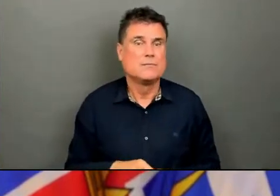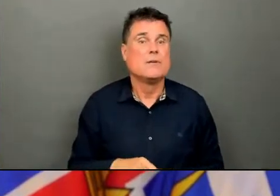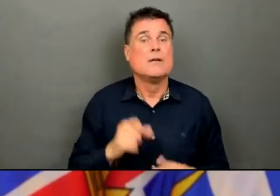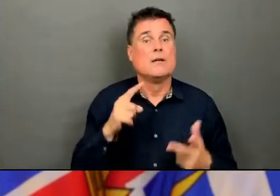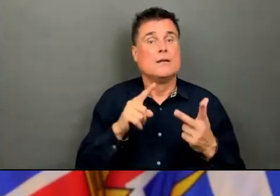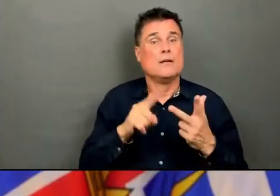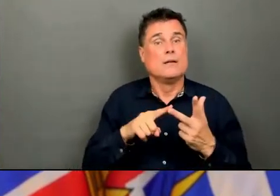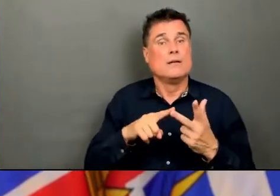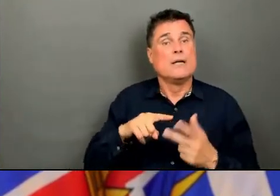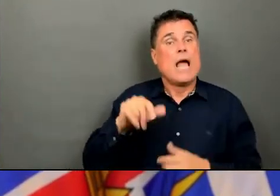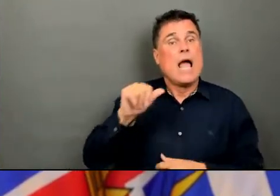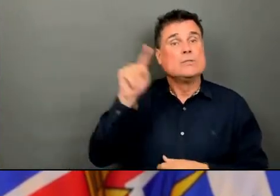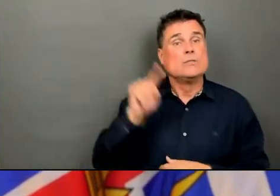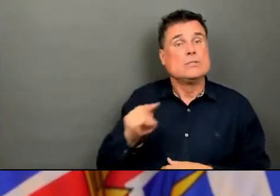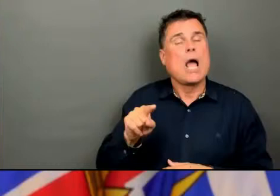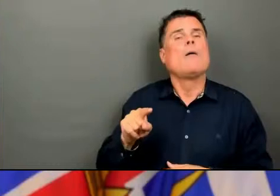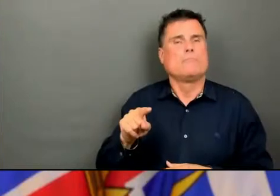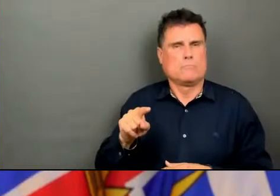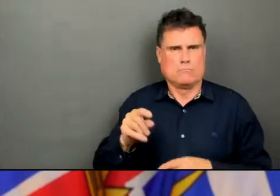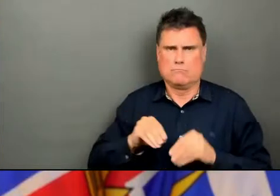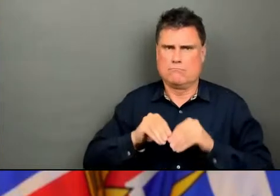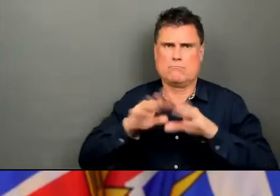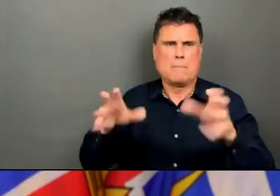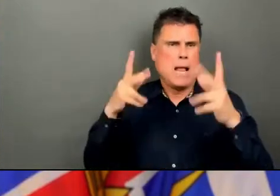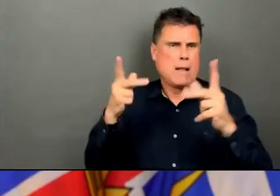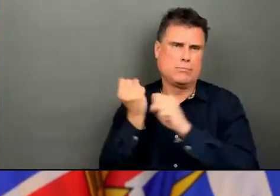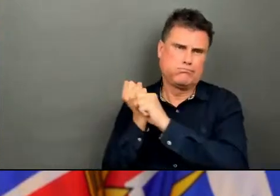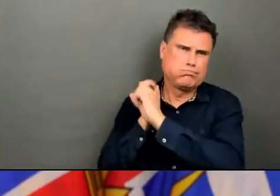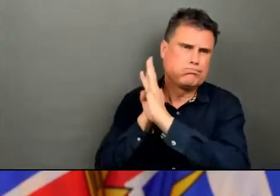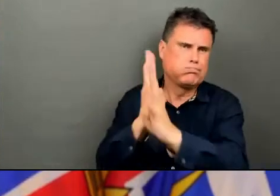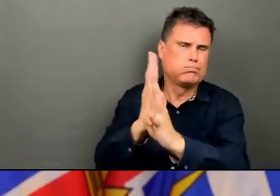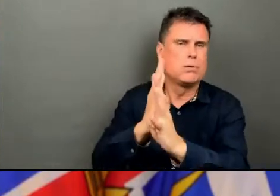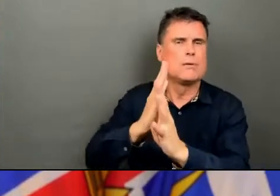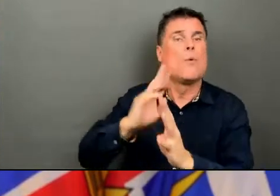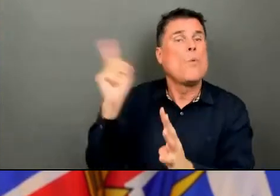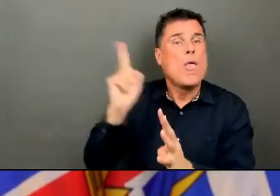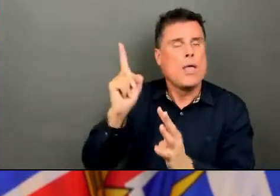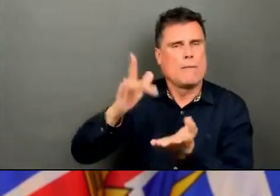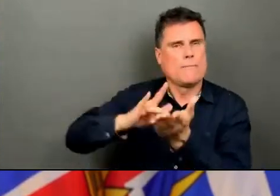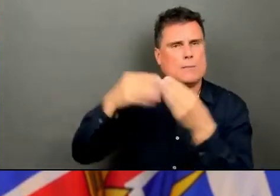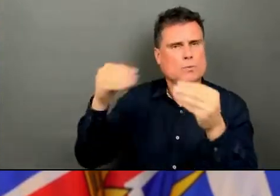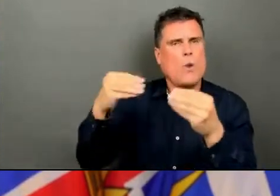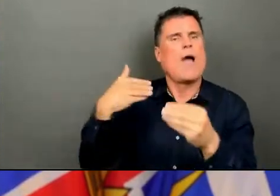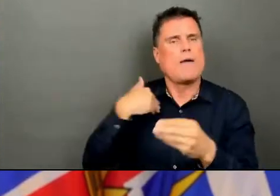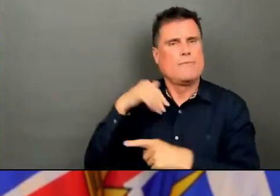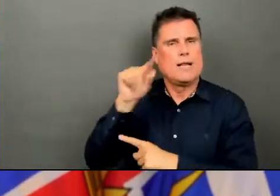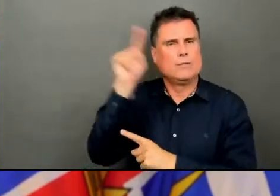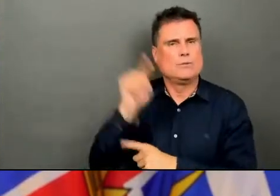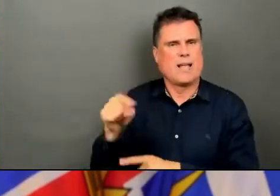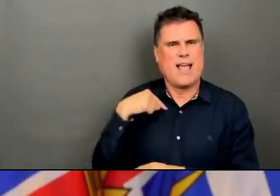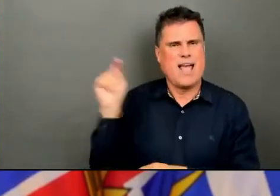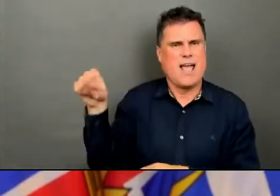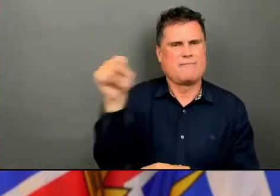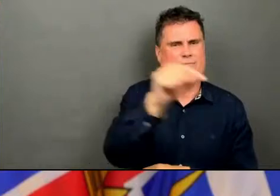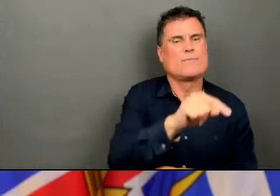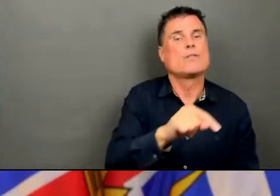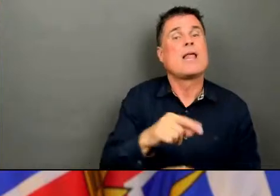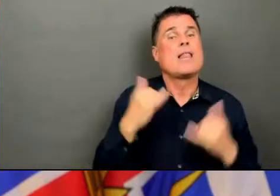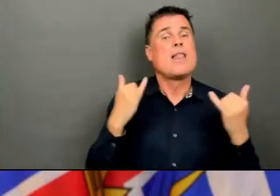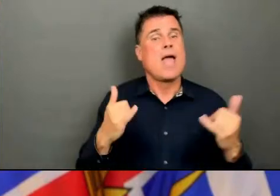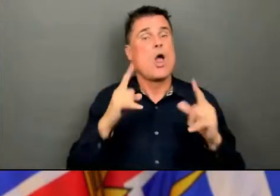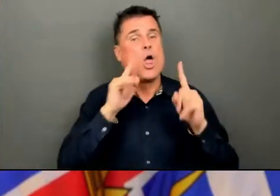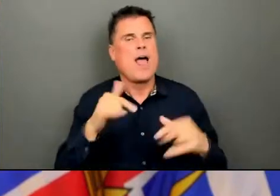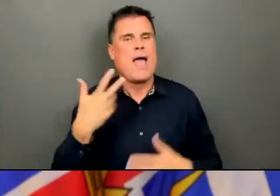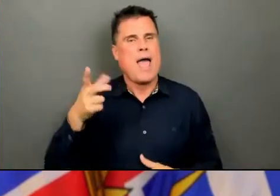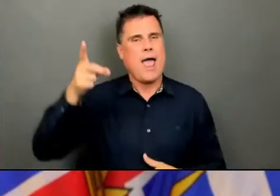have safely got their second dose of AstraZeneca vaccine, and it's about half and half right now with how we're going, and we